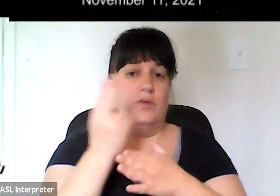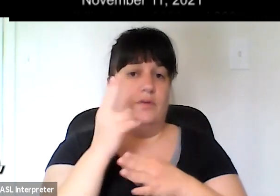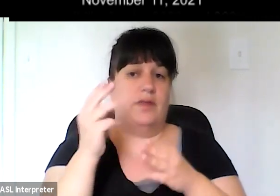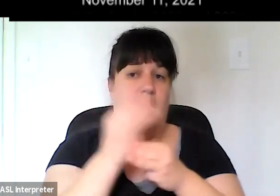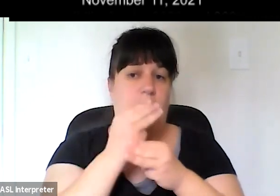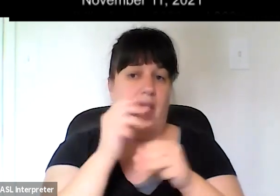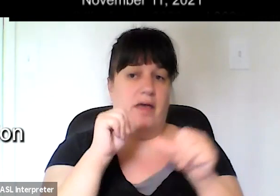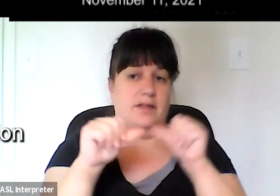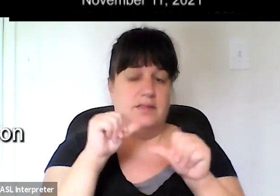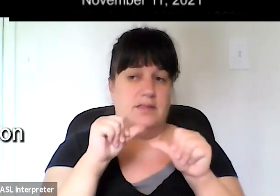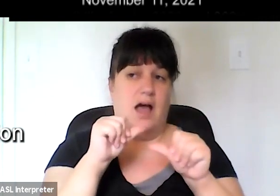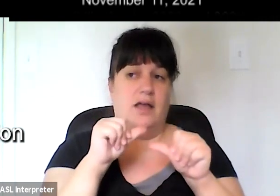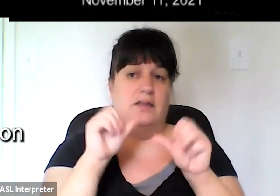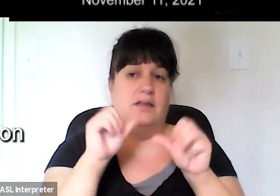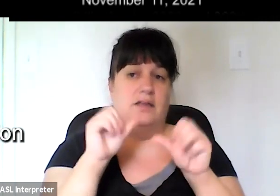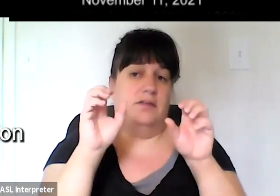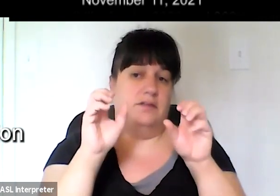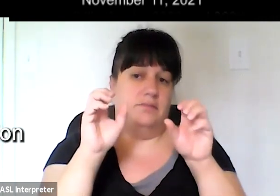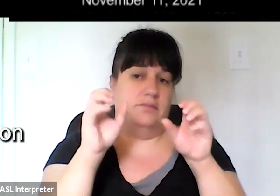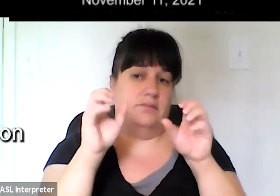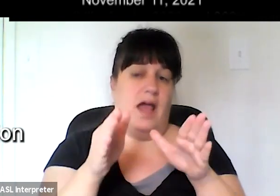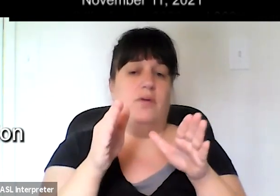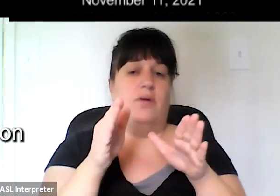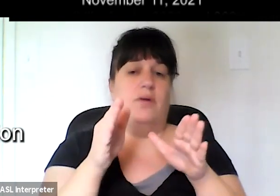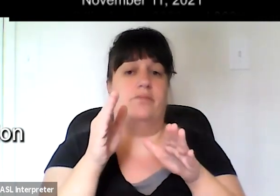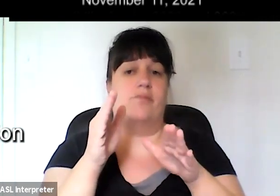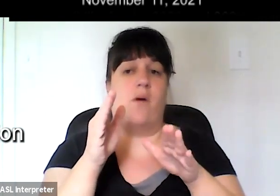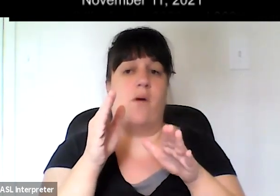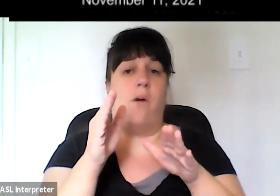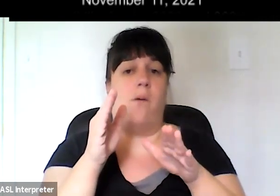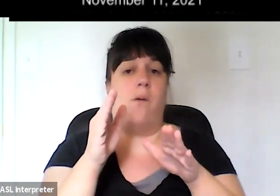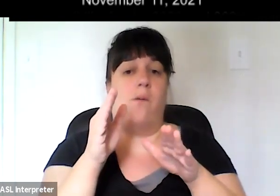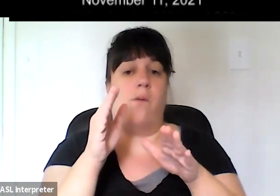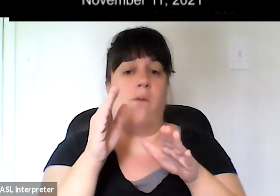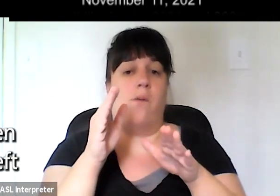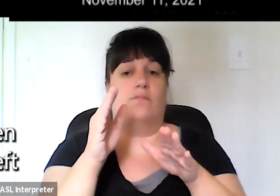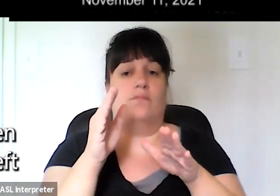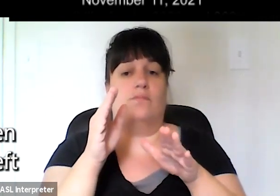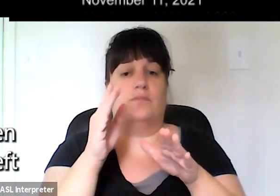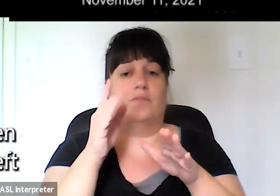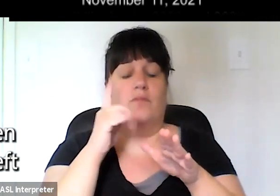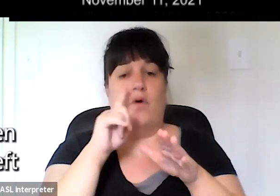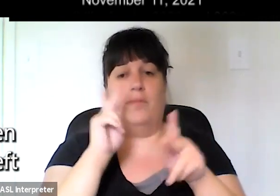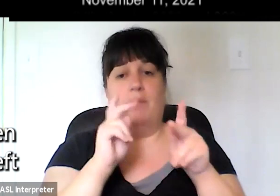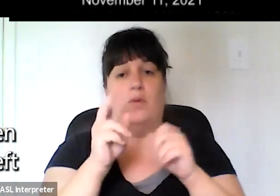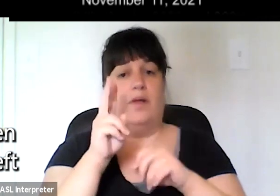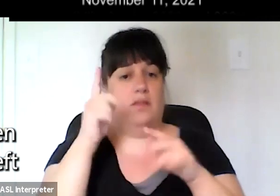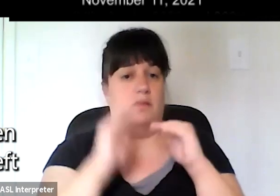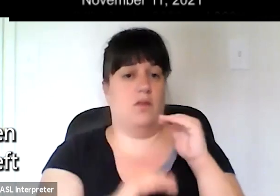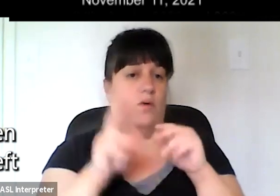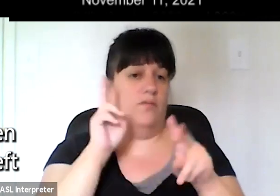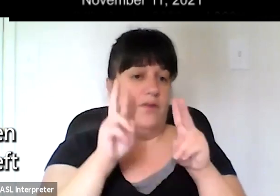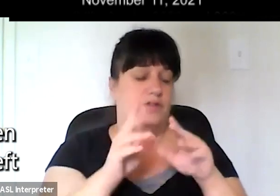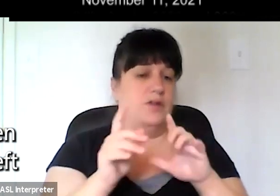and science, enabling math and science education for people with low vision. On the right-hand side of the screen is a photo